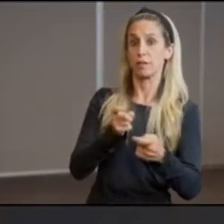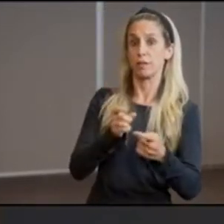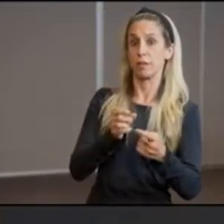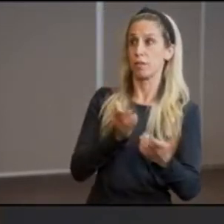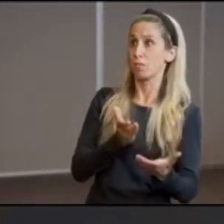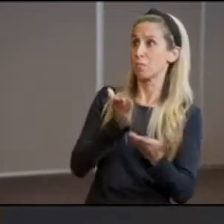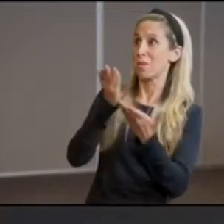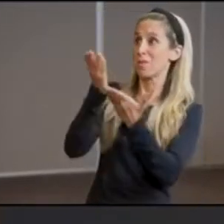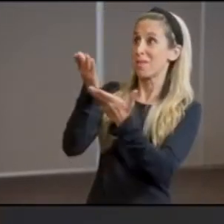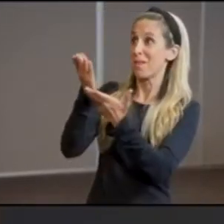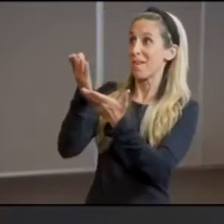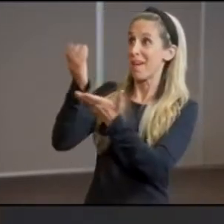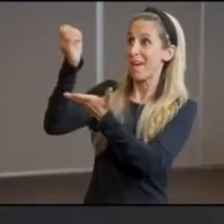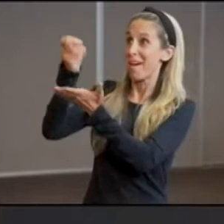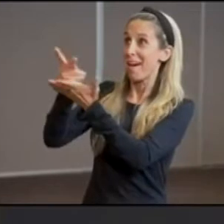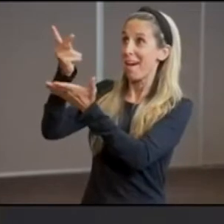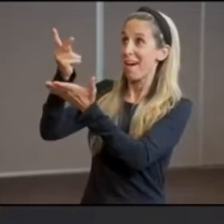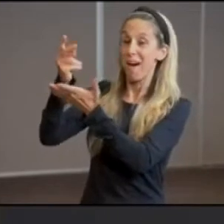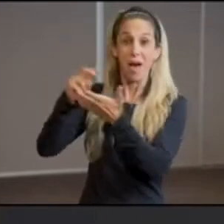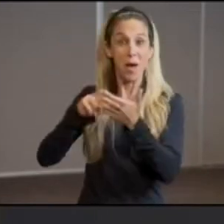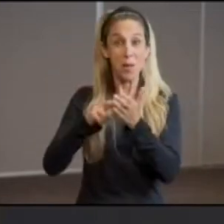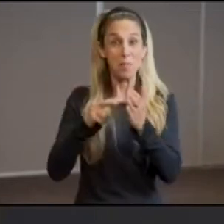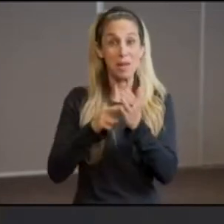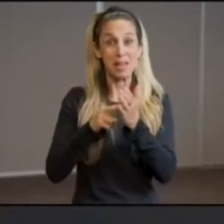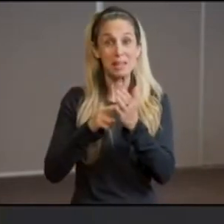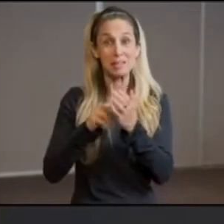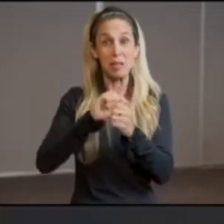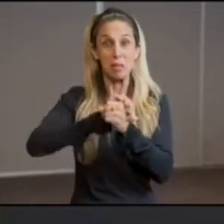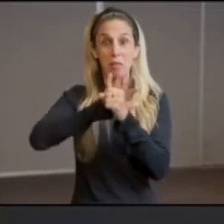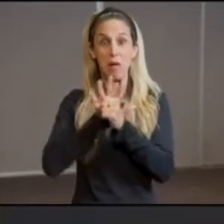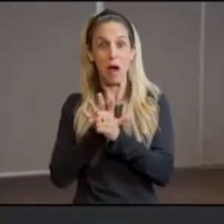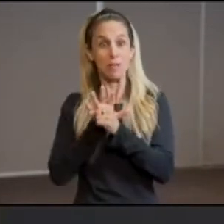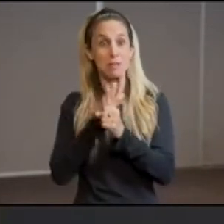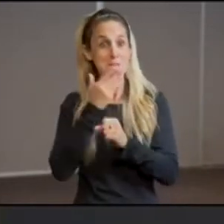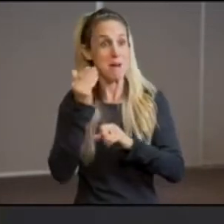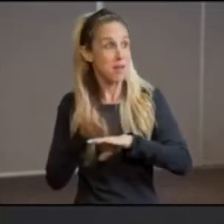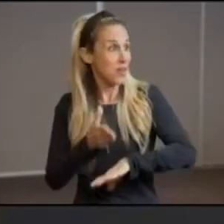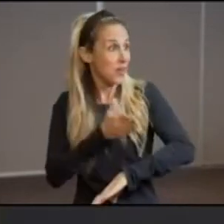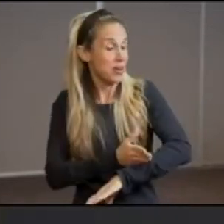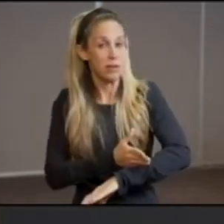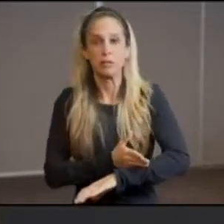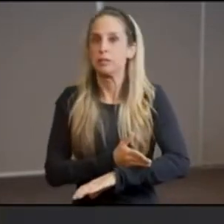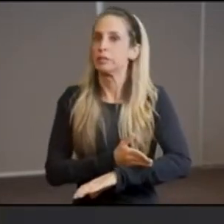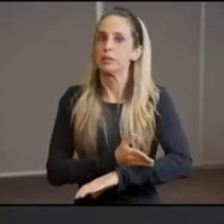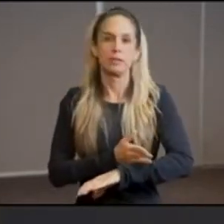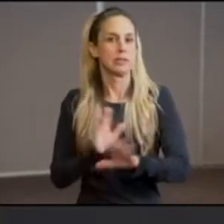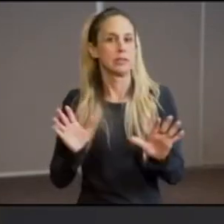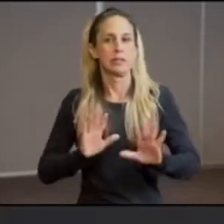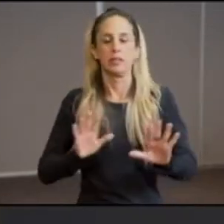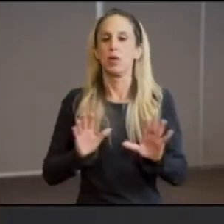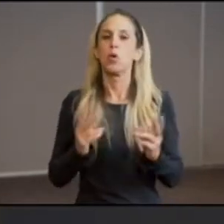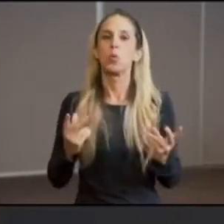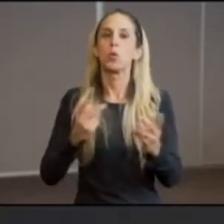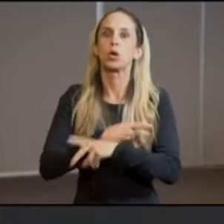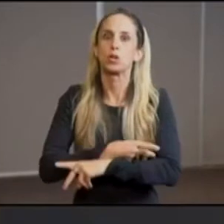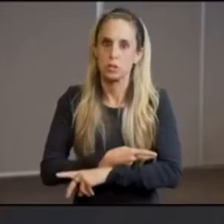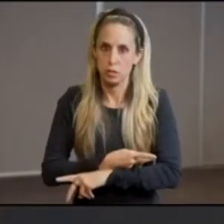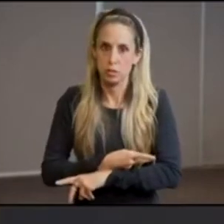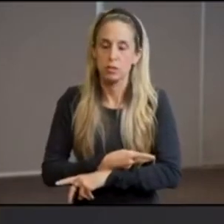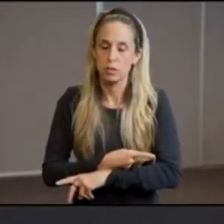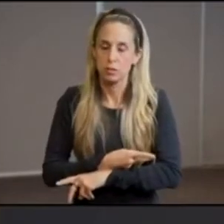not mean that the virus is doing better or the disease is doing better. As a matter of fact, it's doing much